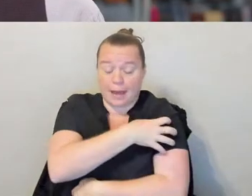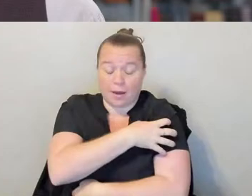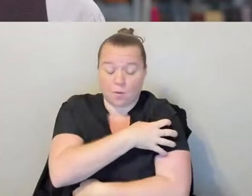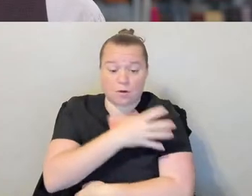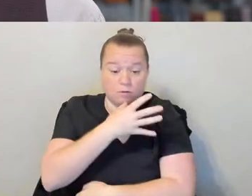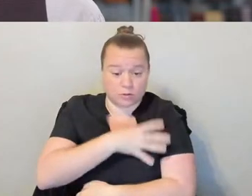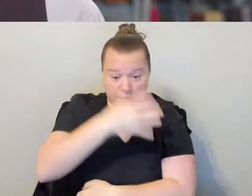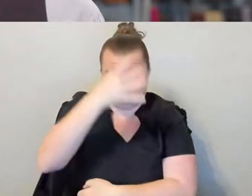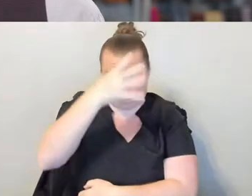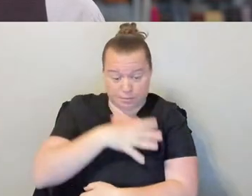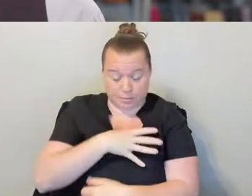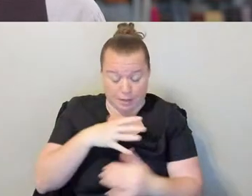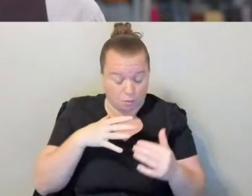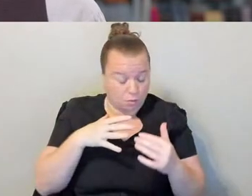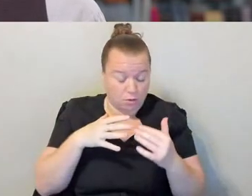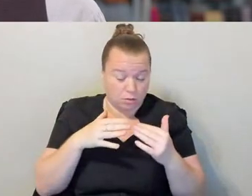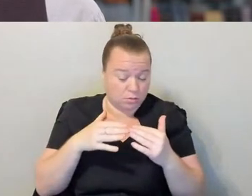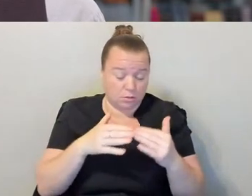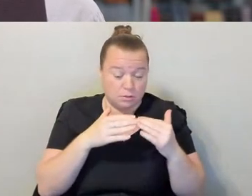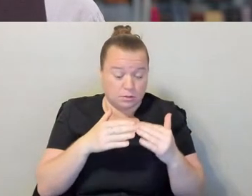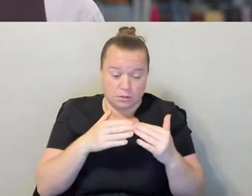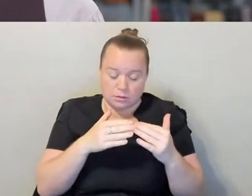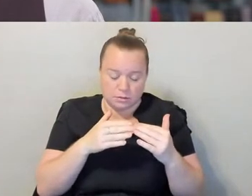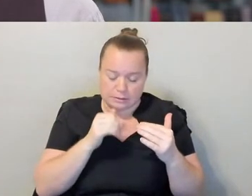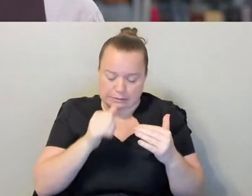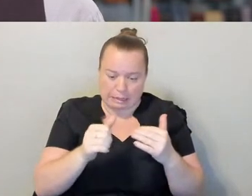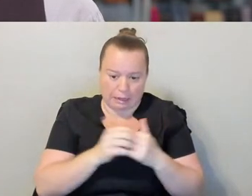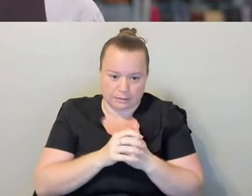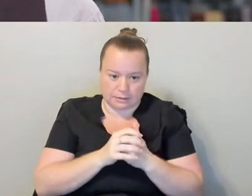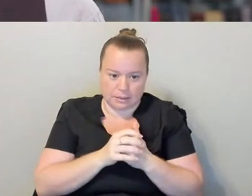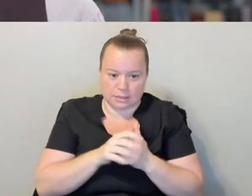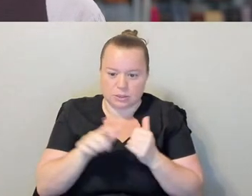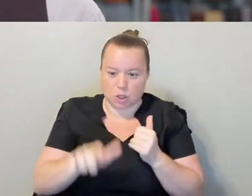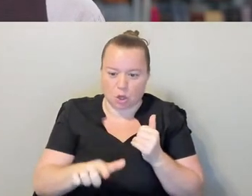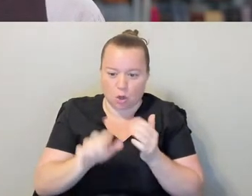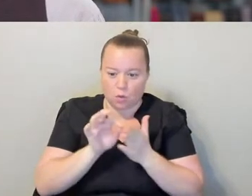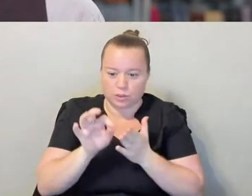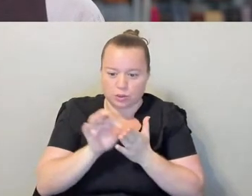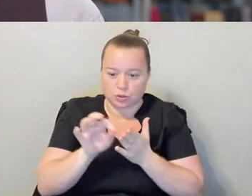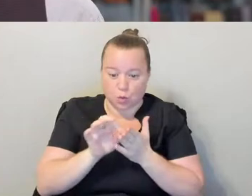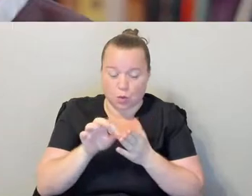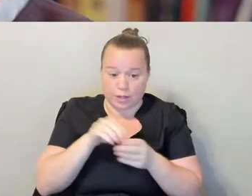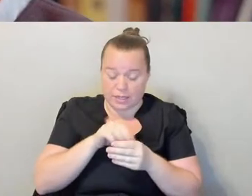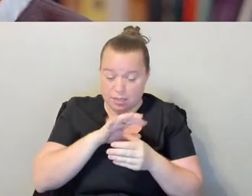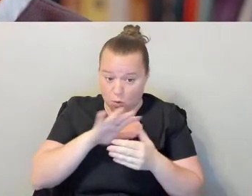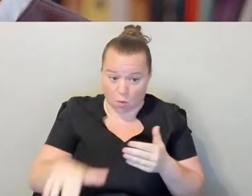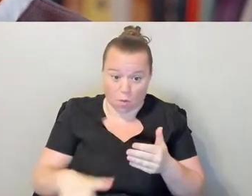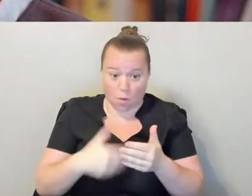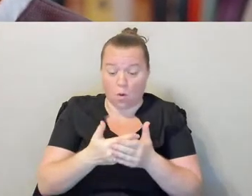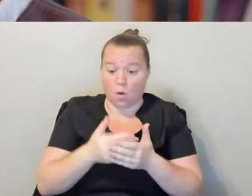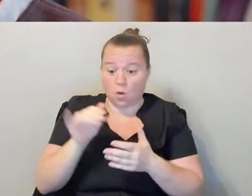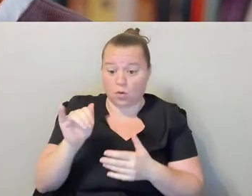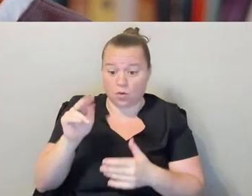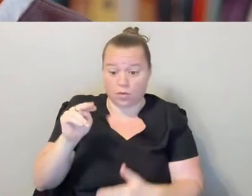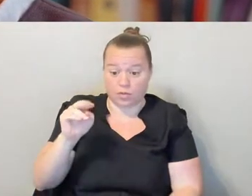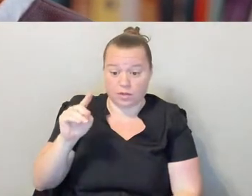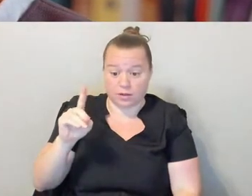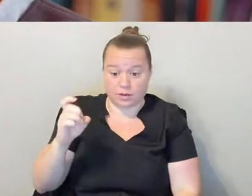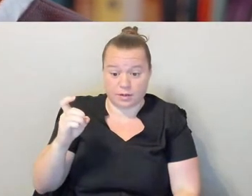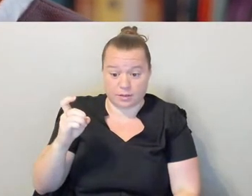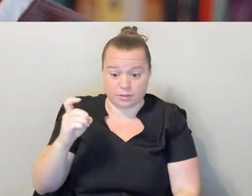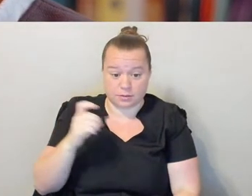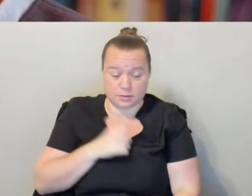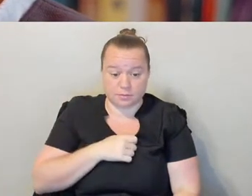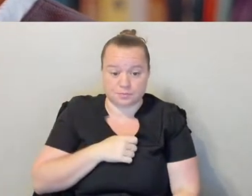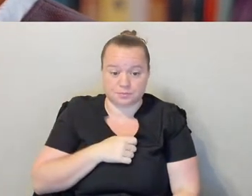on decision making, and it is the lowest scoring domain in the index. However, this is also the